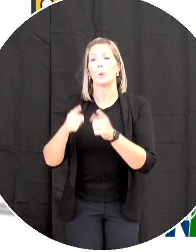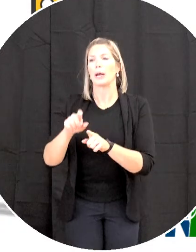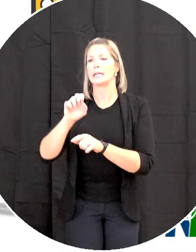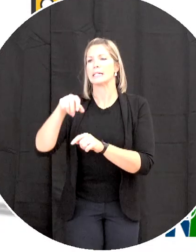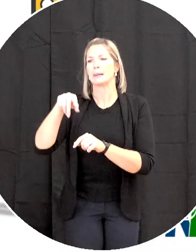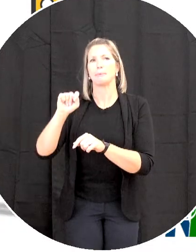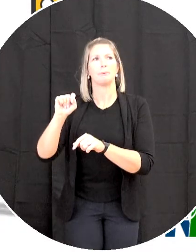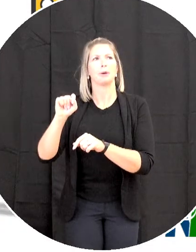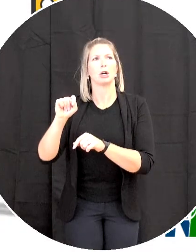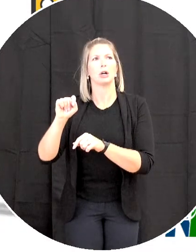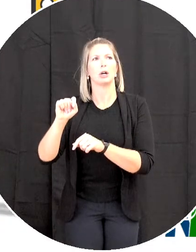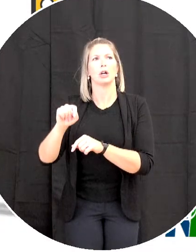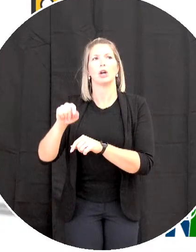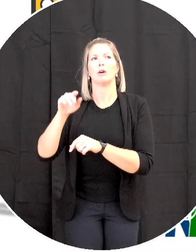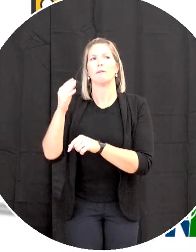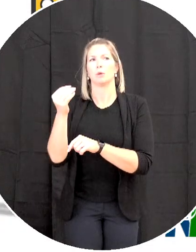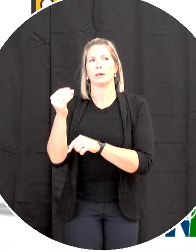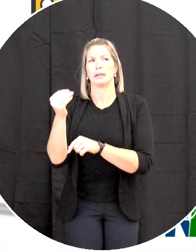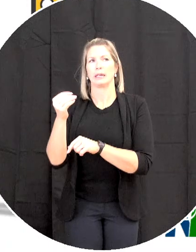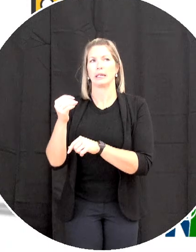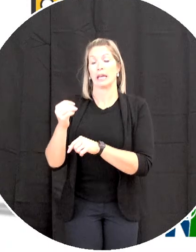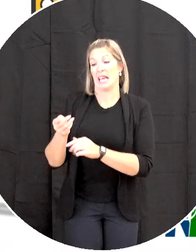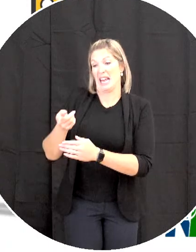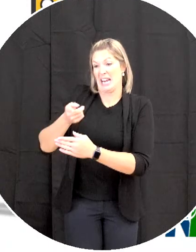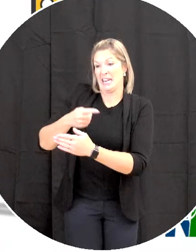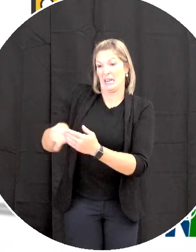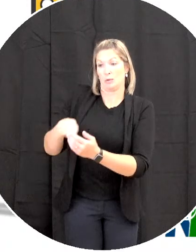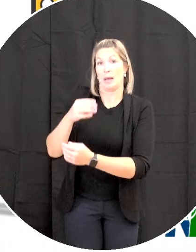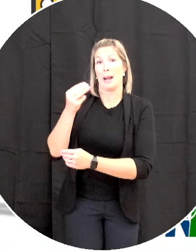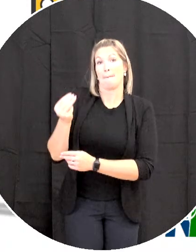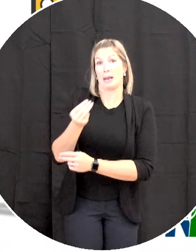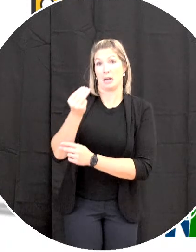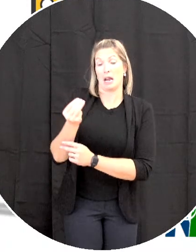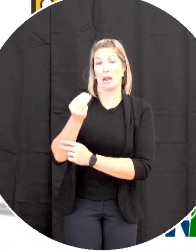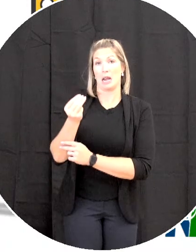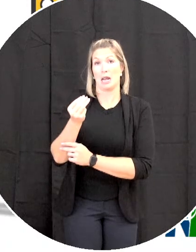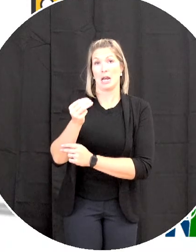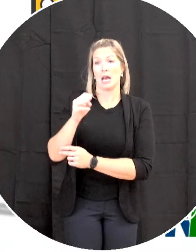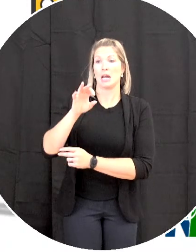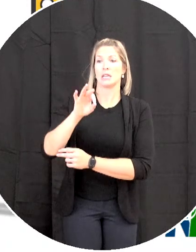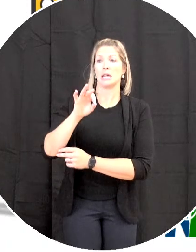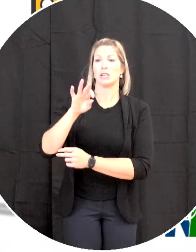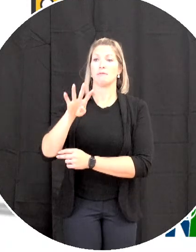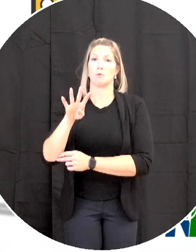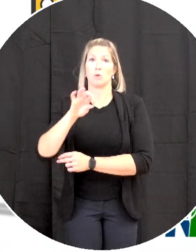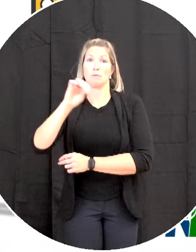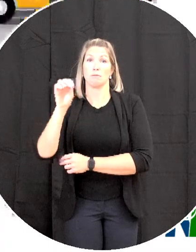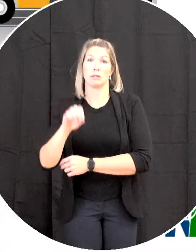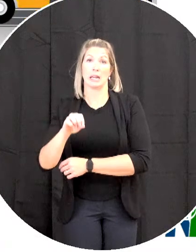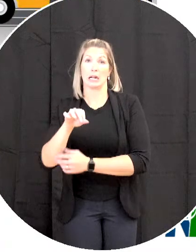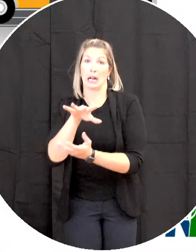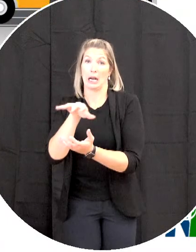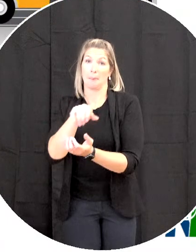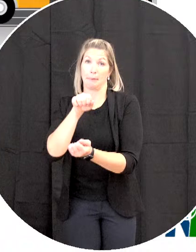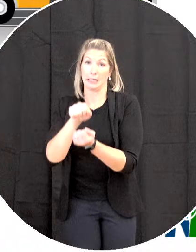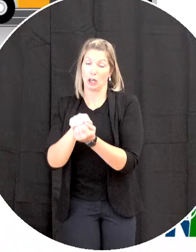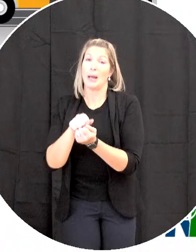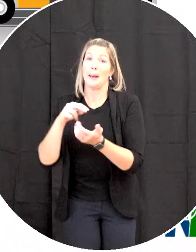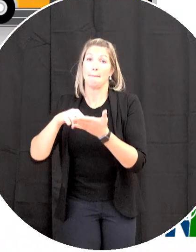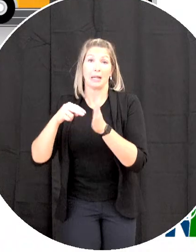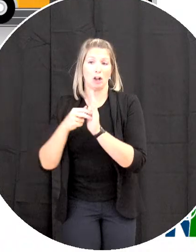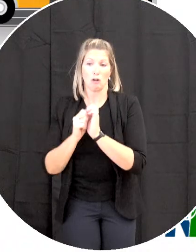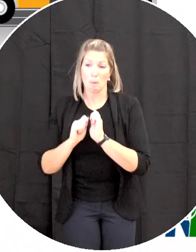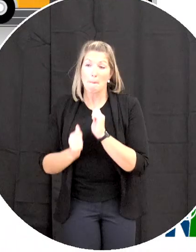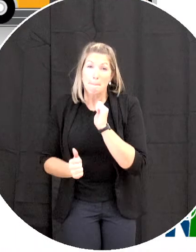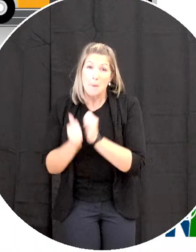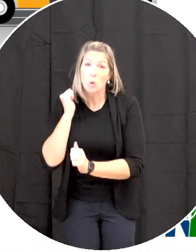Monday coming and into the week, we will be in the 94 to 98% complete. Some